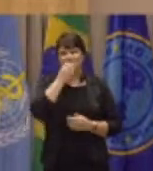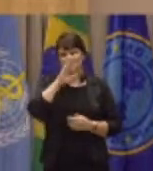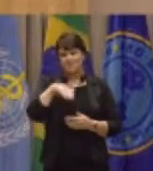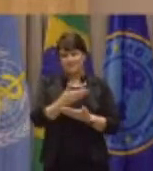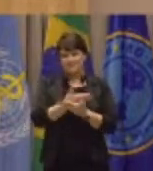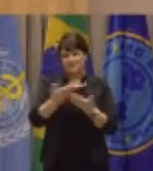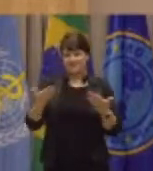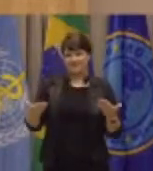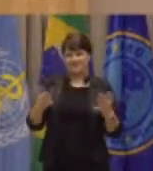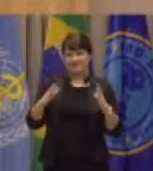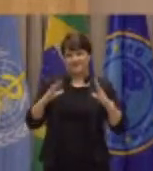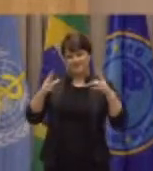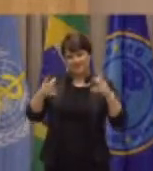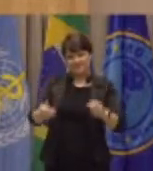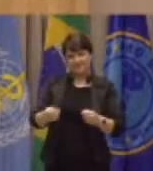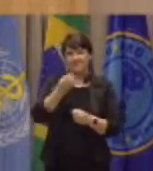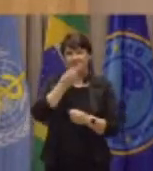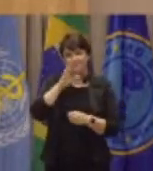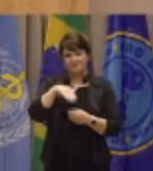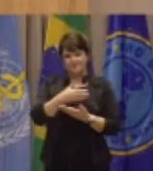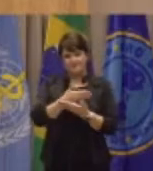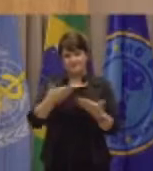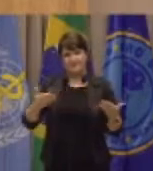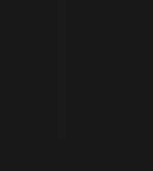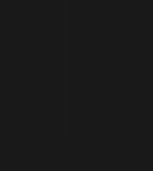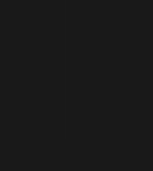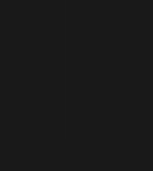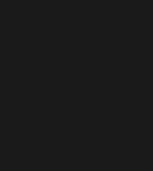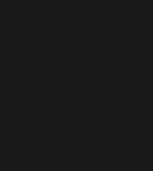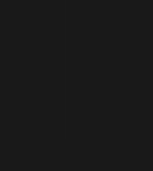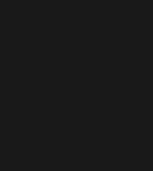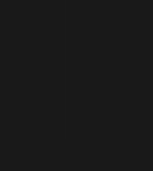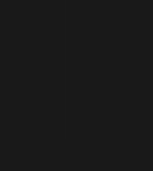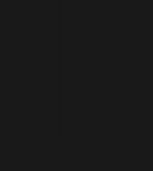good afternoon. Good afternoon, everyone.